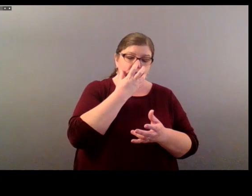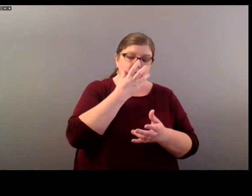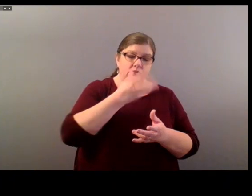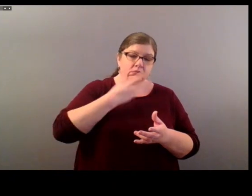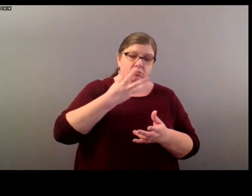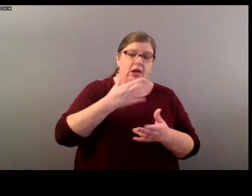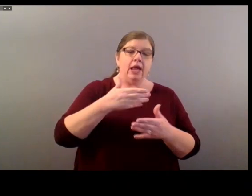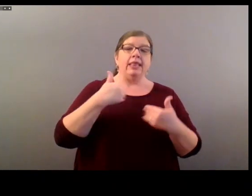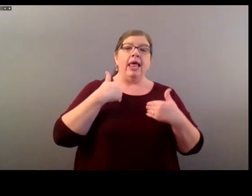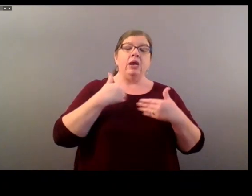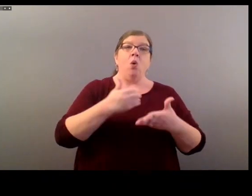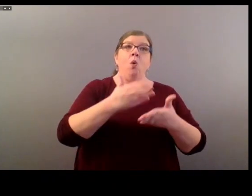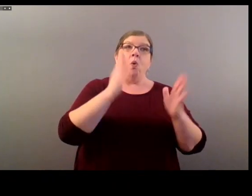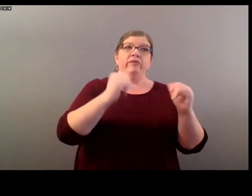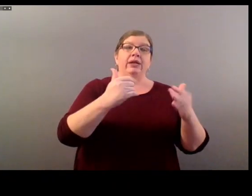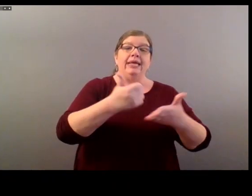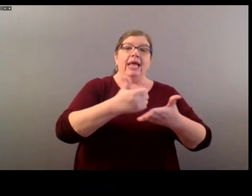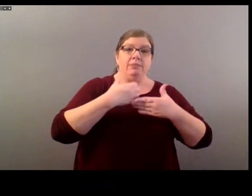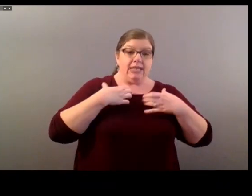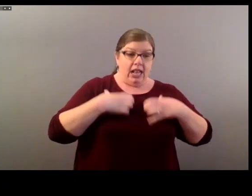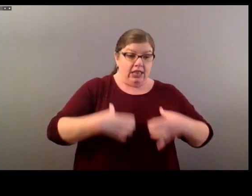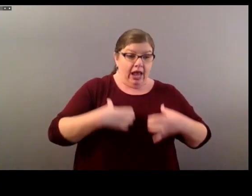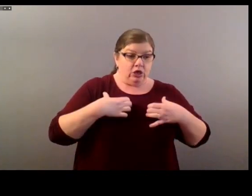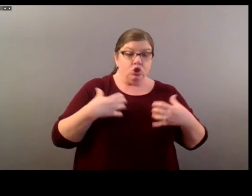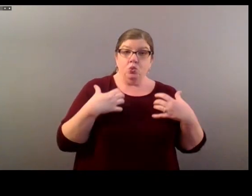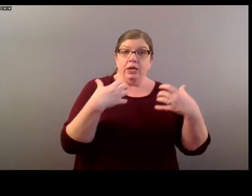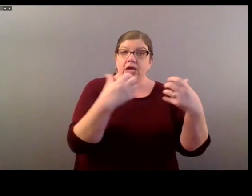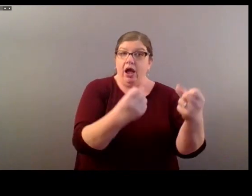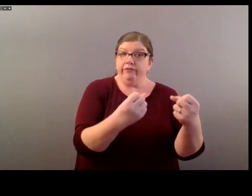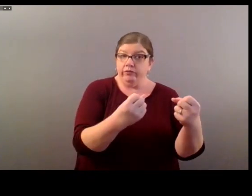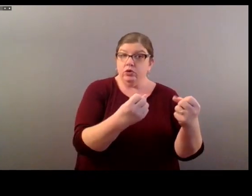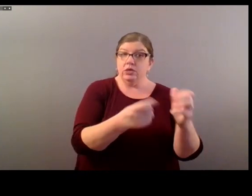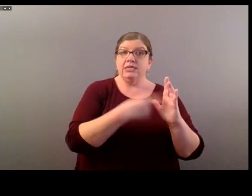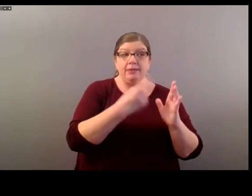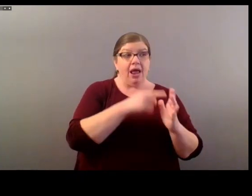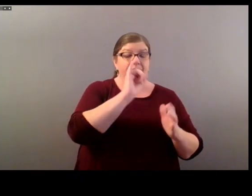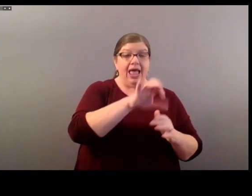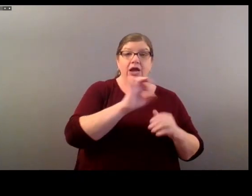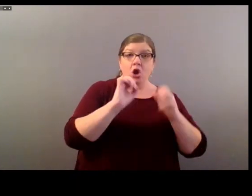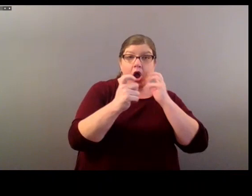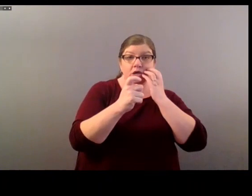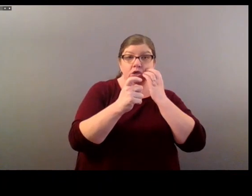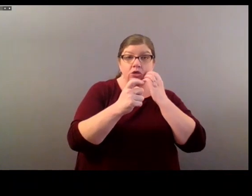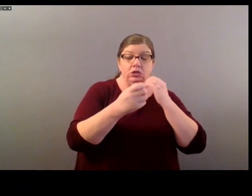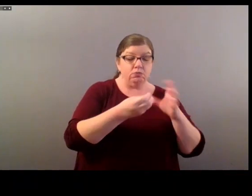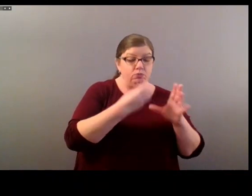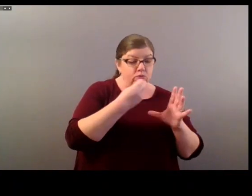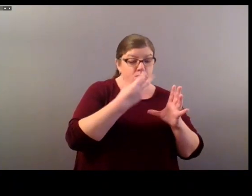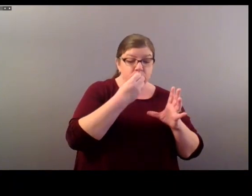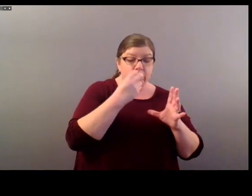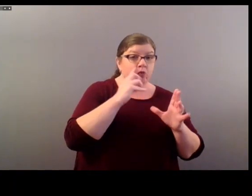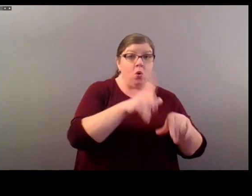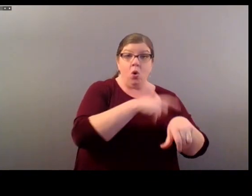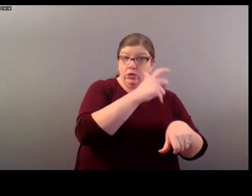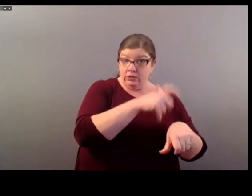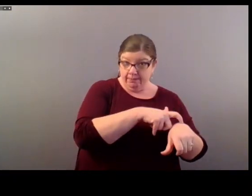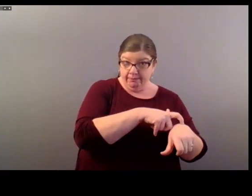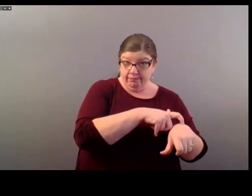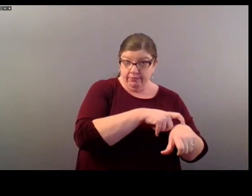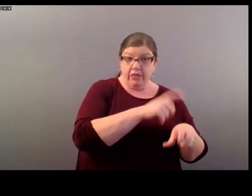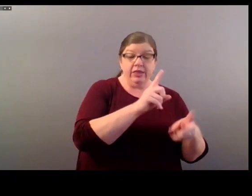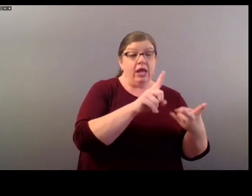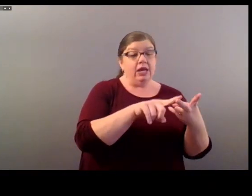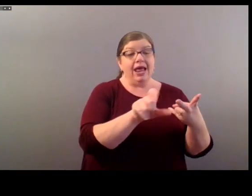lungs hopefully to recover. And sometimes they need this oxygen for quite a while. And then they get another medicine